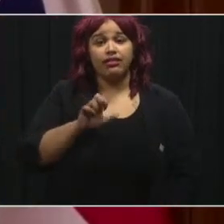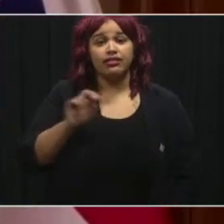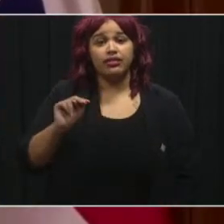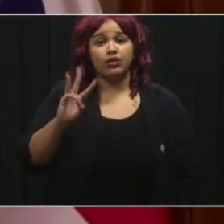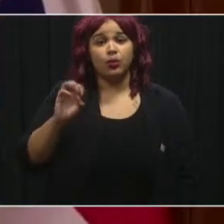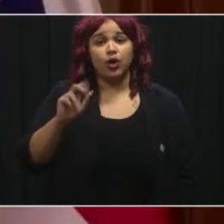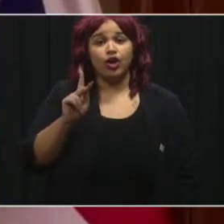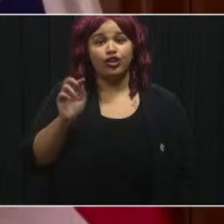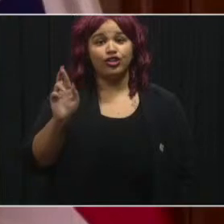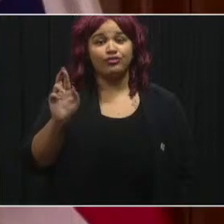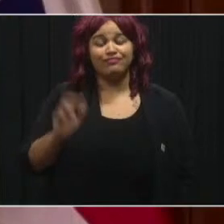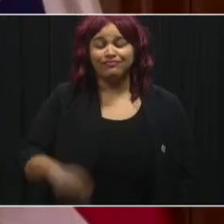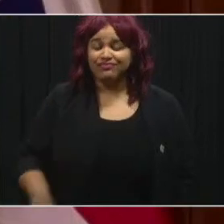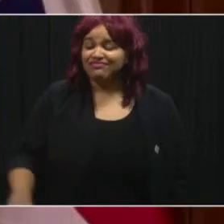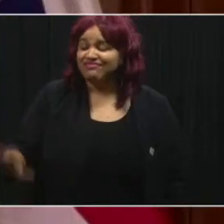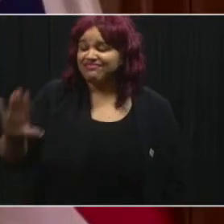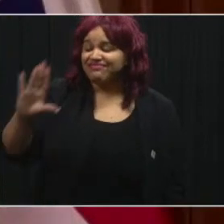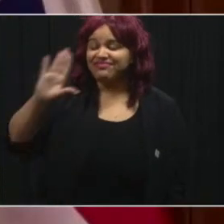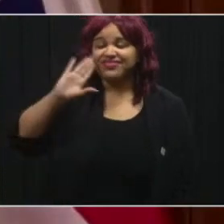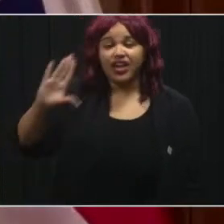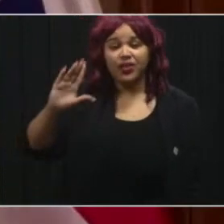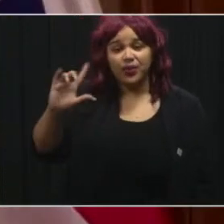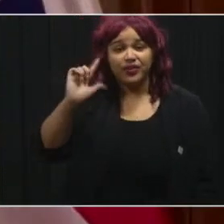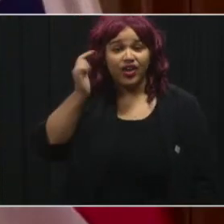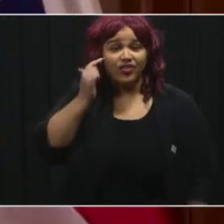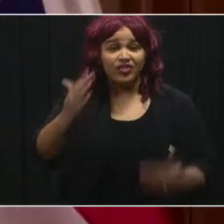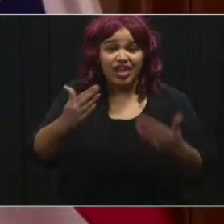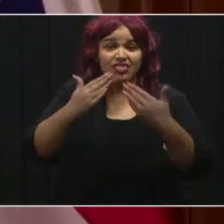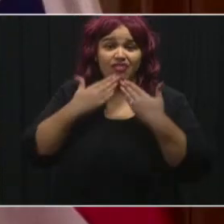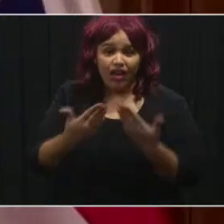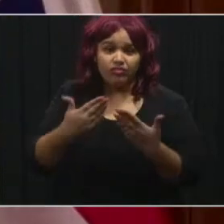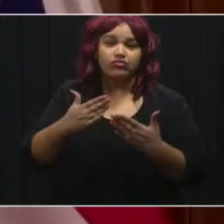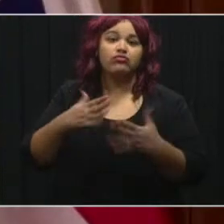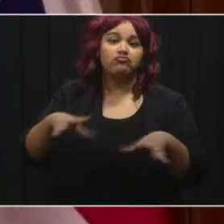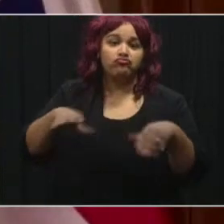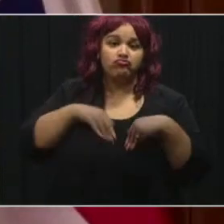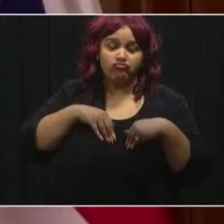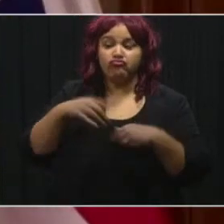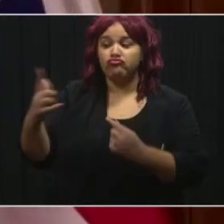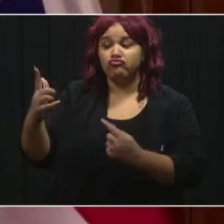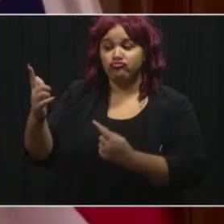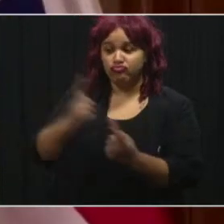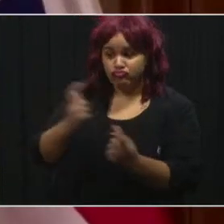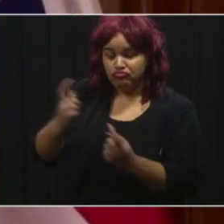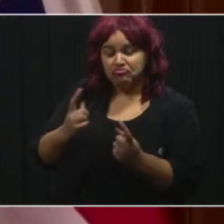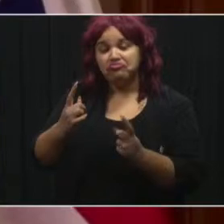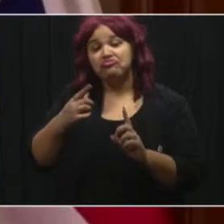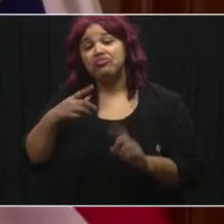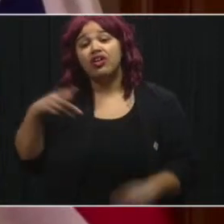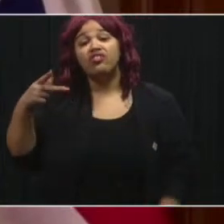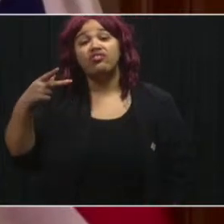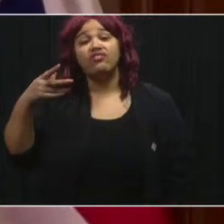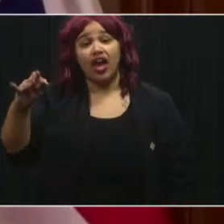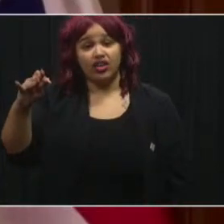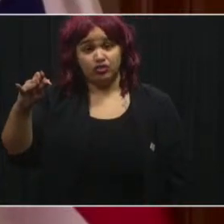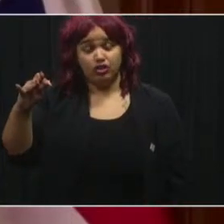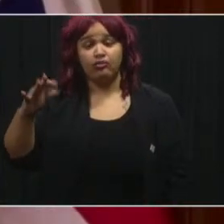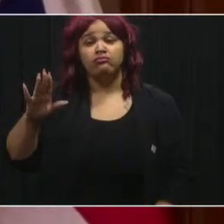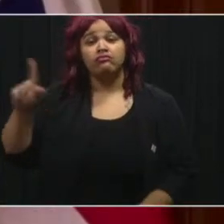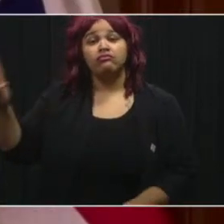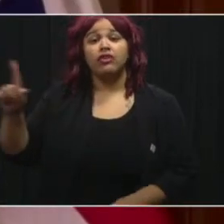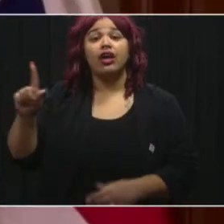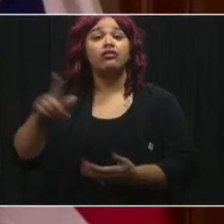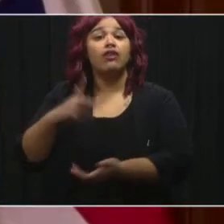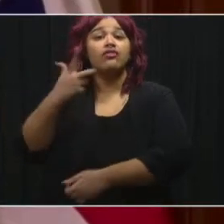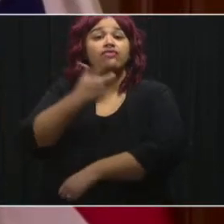Hello, Governor DeWine. Thanks so much for taking the time today. Do you expect Pfizer's anticipated vaccine approval for